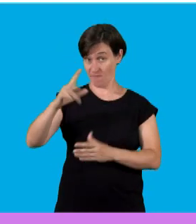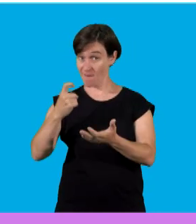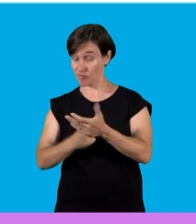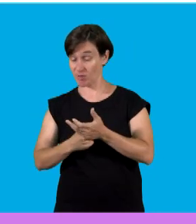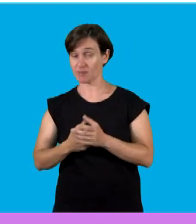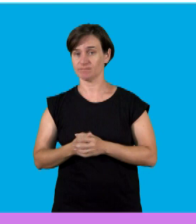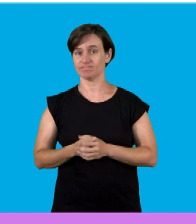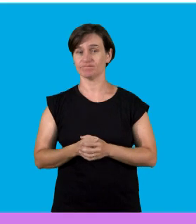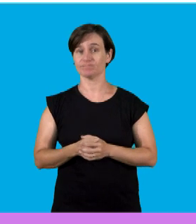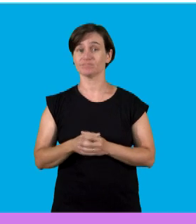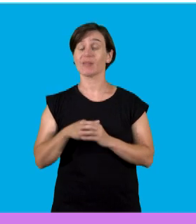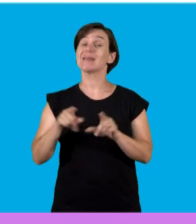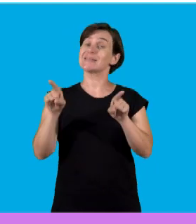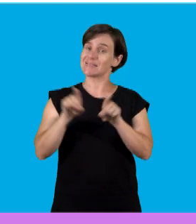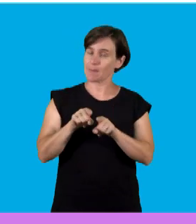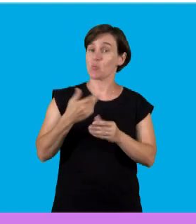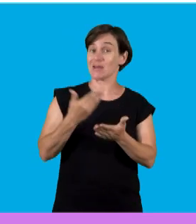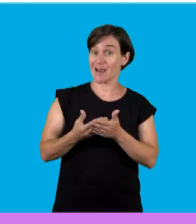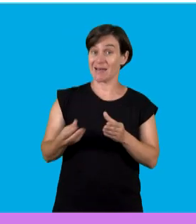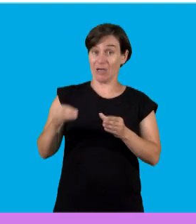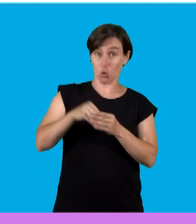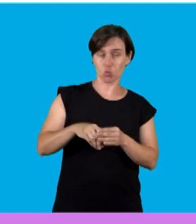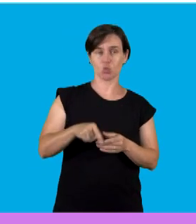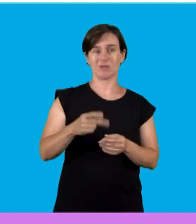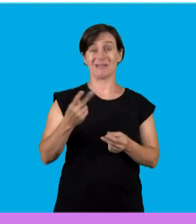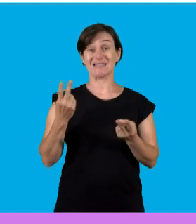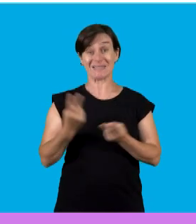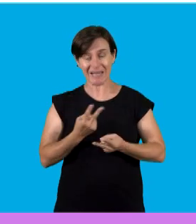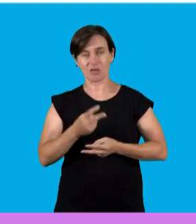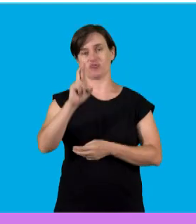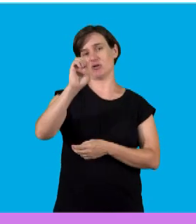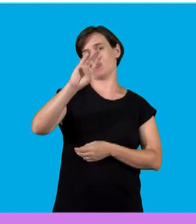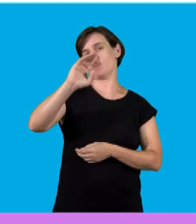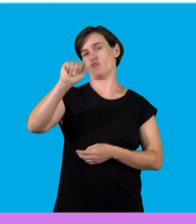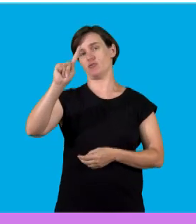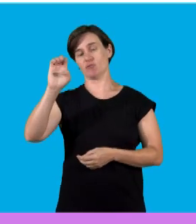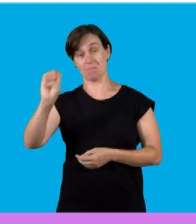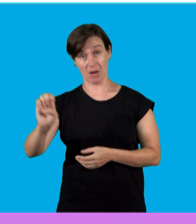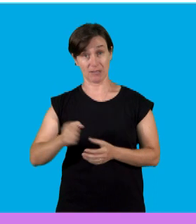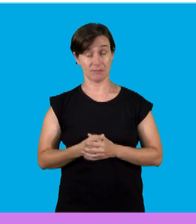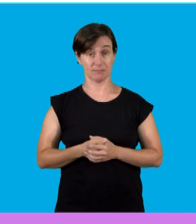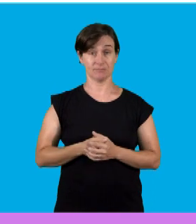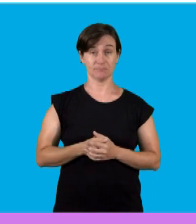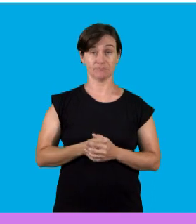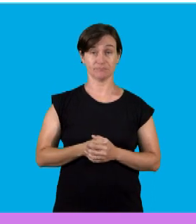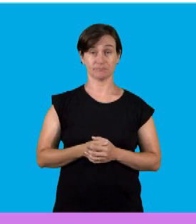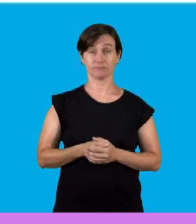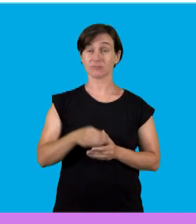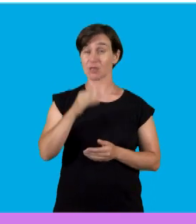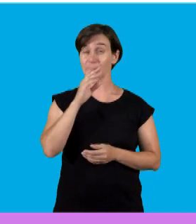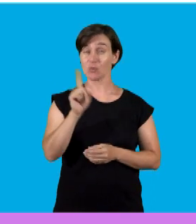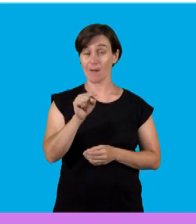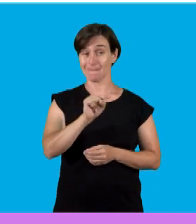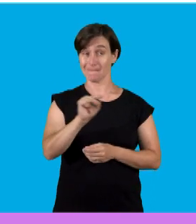13,635 rand. We also indicated that this taxpayer qualifies for the secondary rebate as well. So therefore I'll